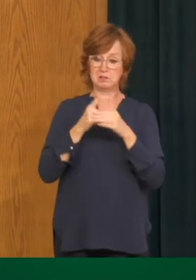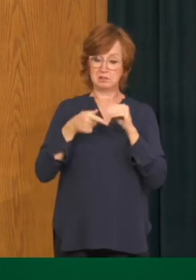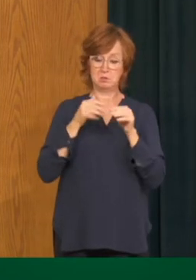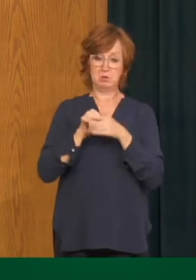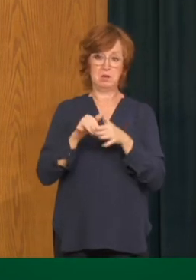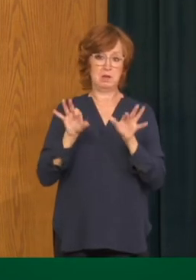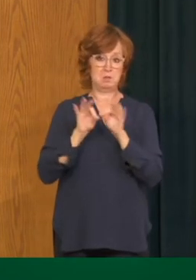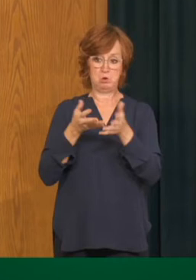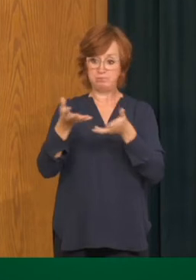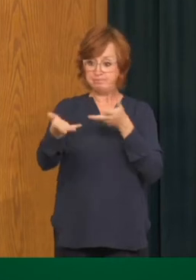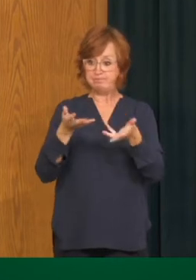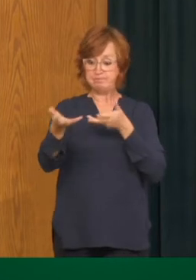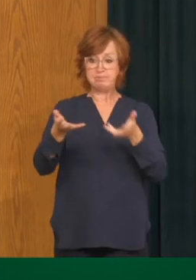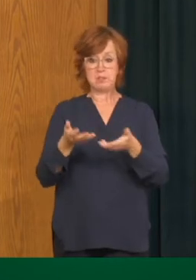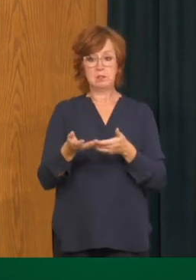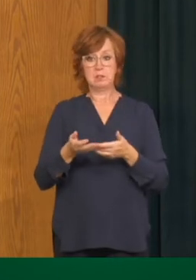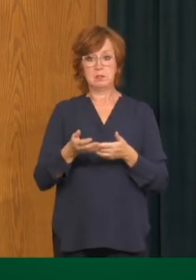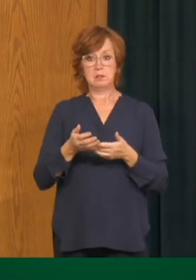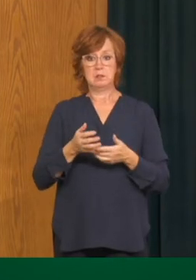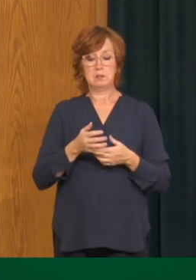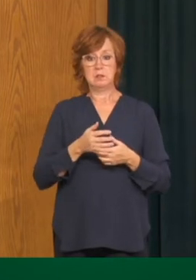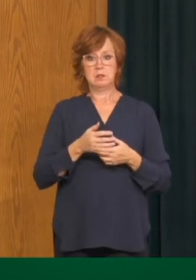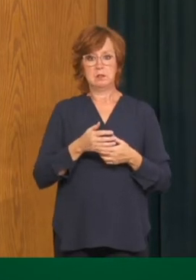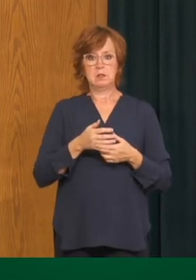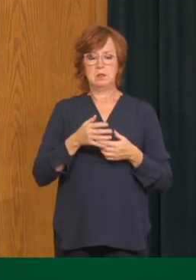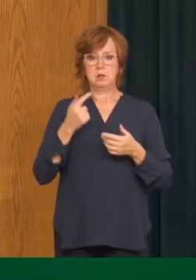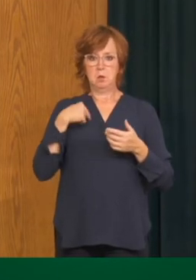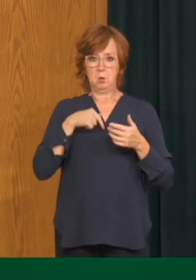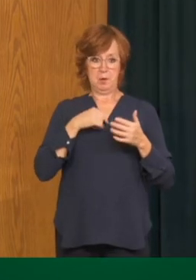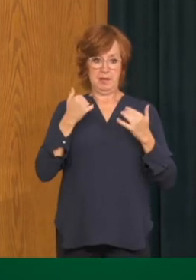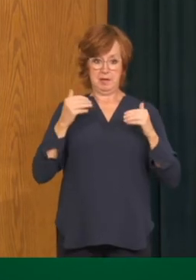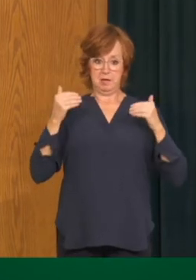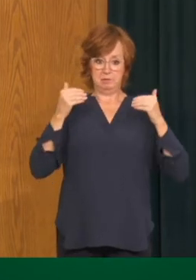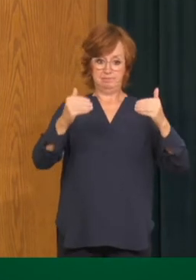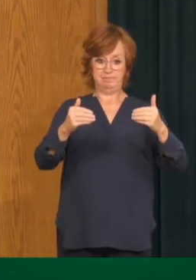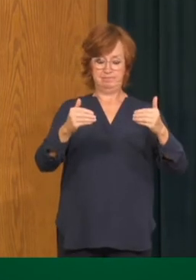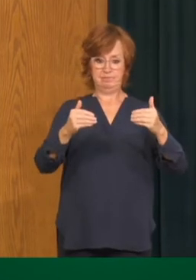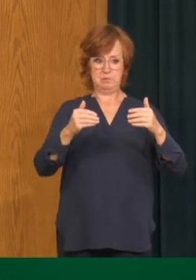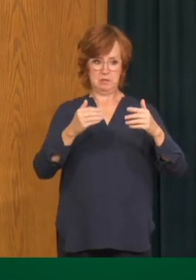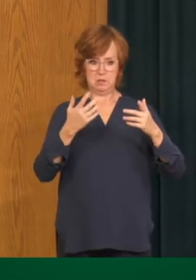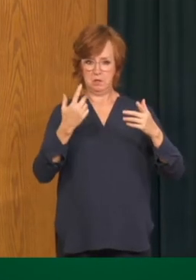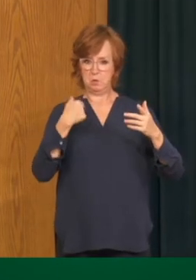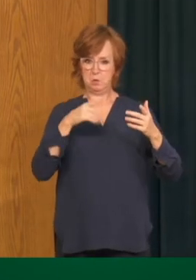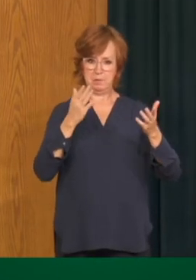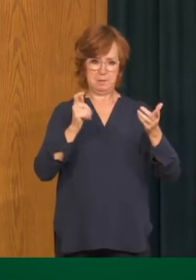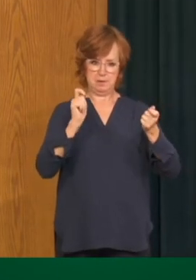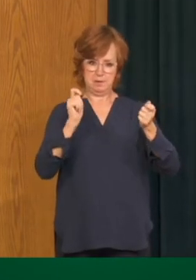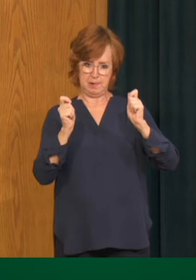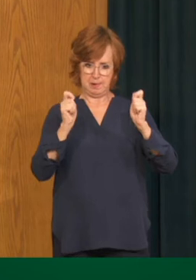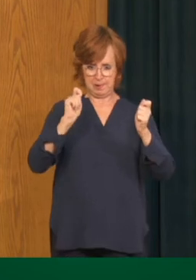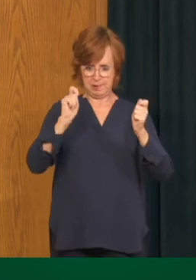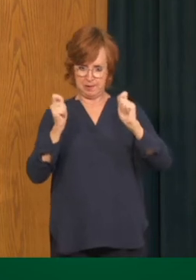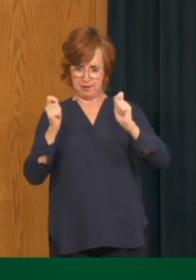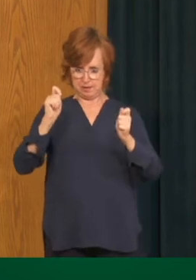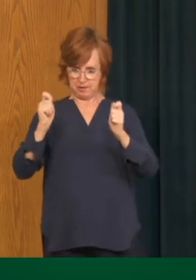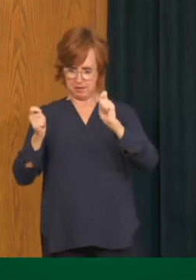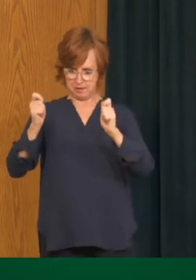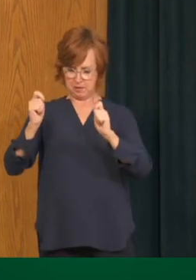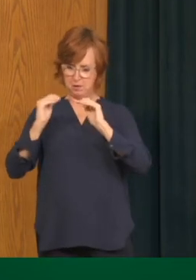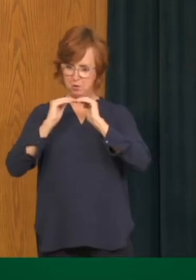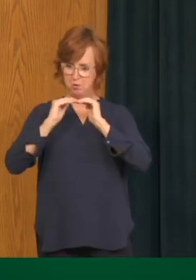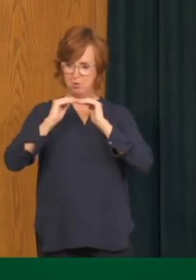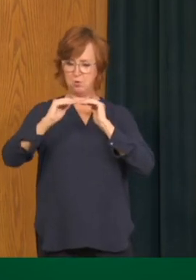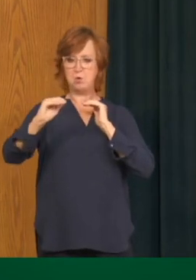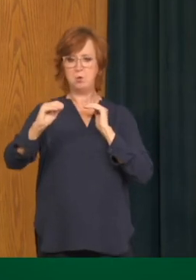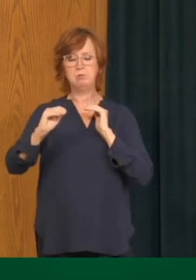find a place that it will be the safest environment for our children to return to school. All the while that we have reopened the